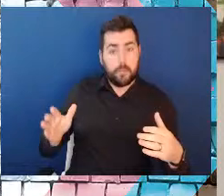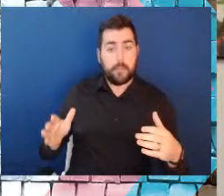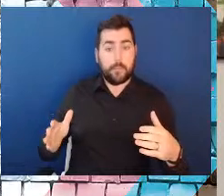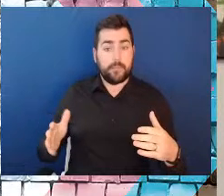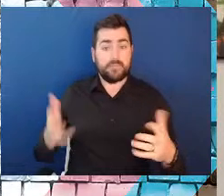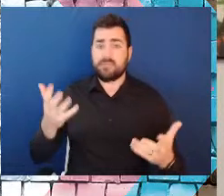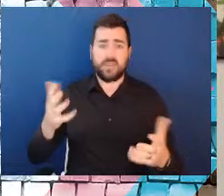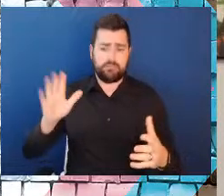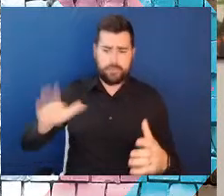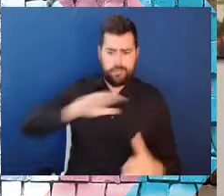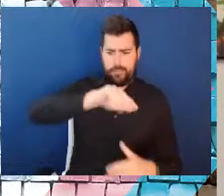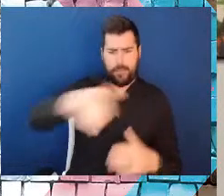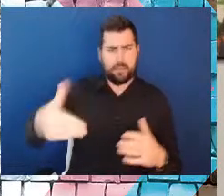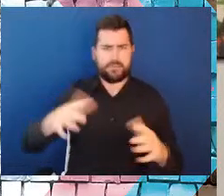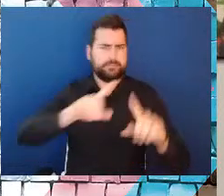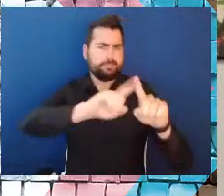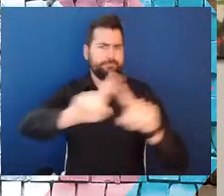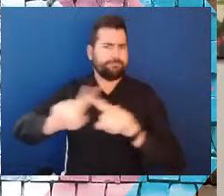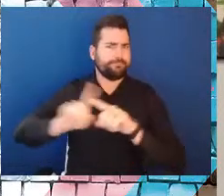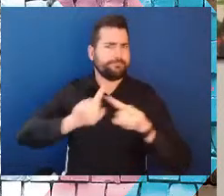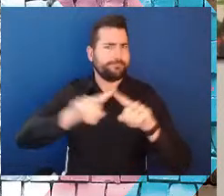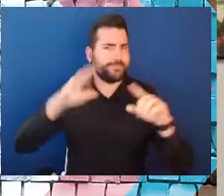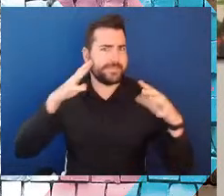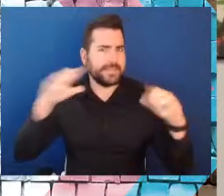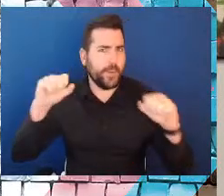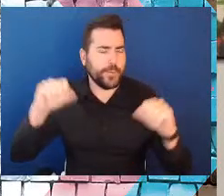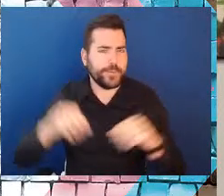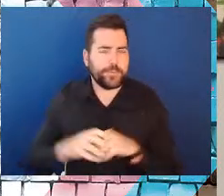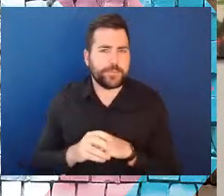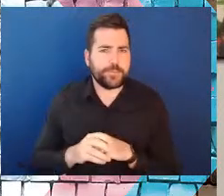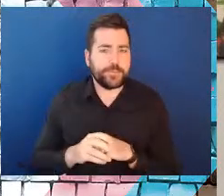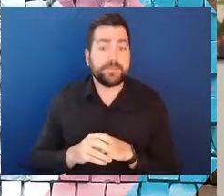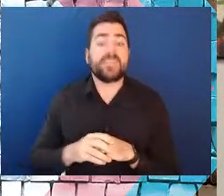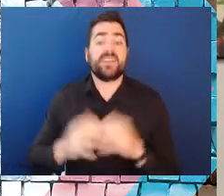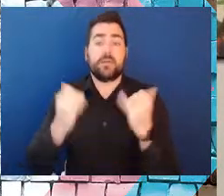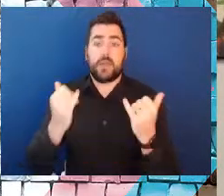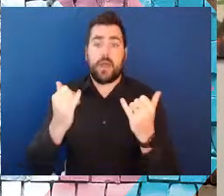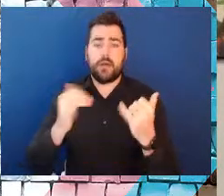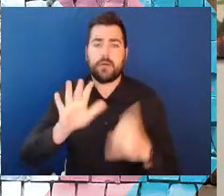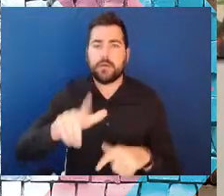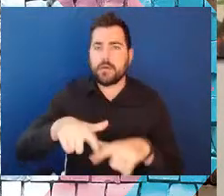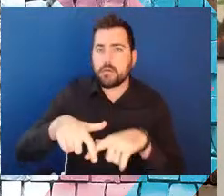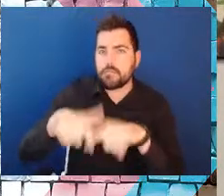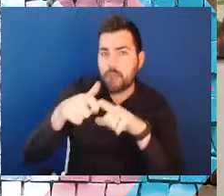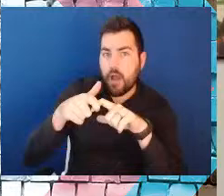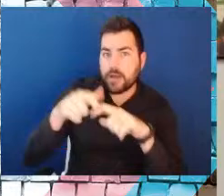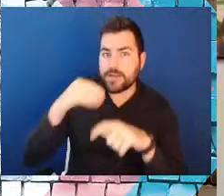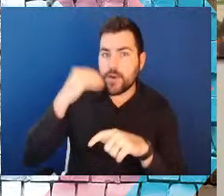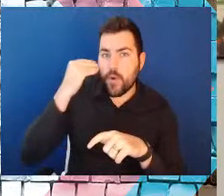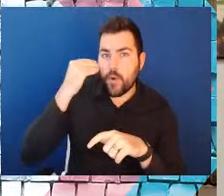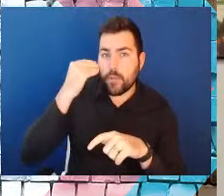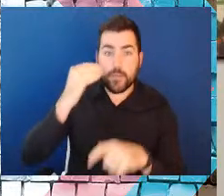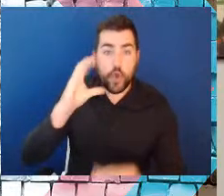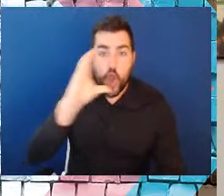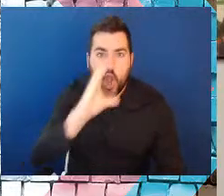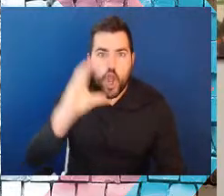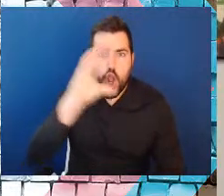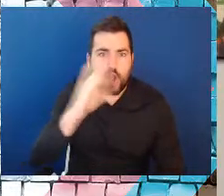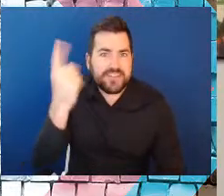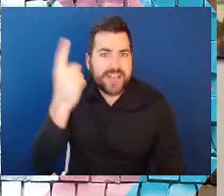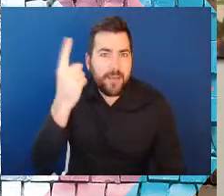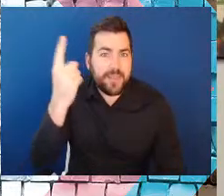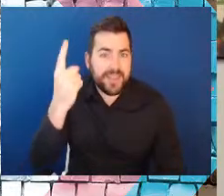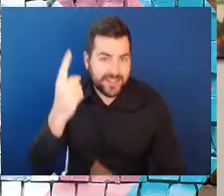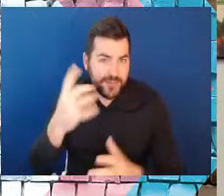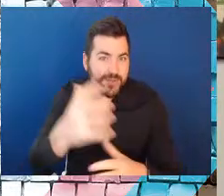all sorts of different noises. So we're gonna ask you to pause at home so you can find something that you like to make noise